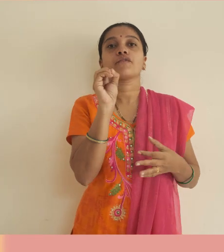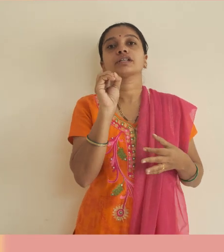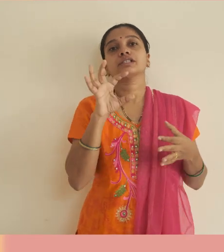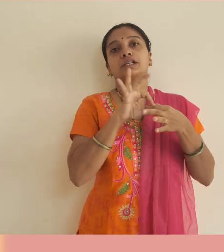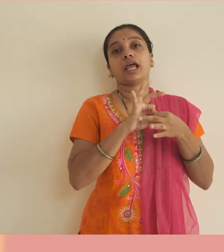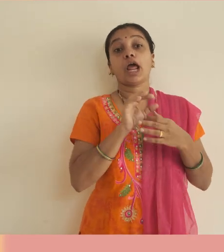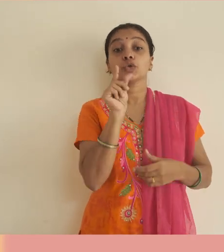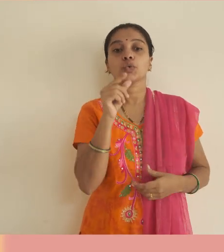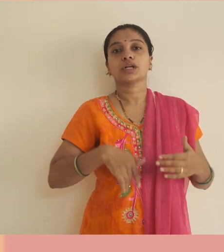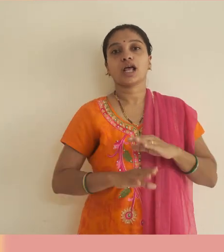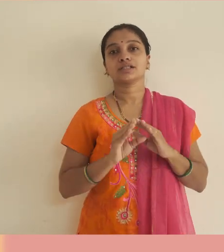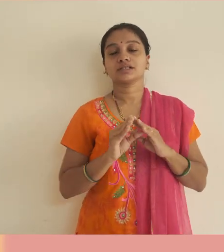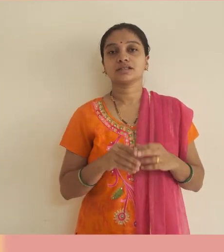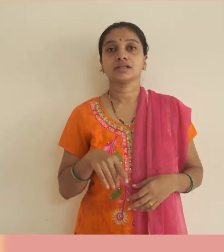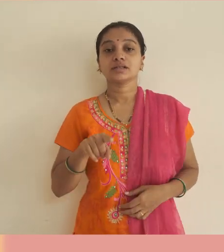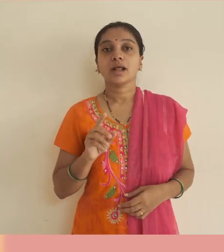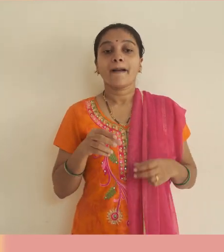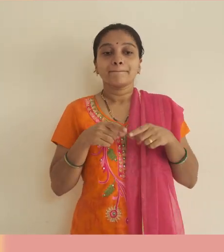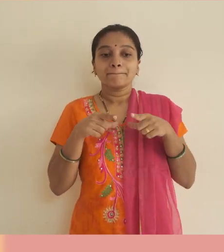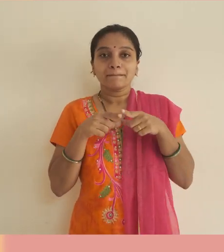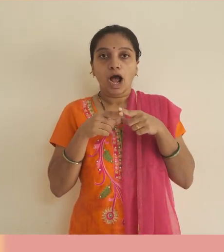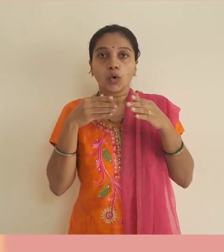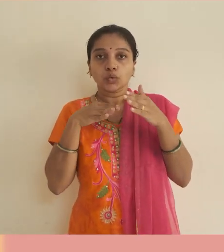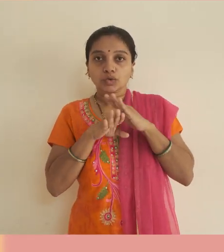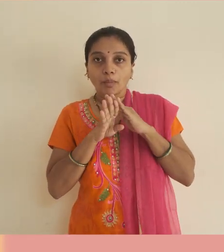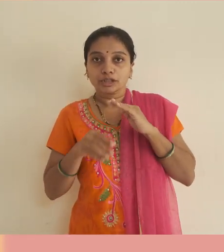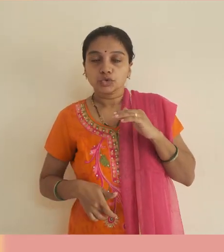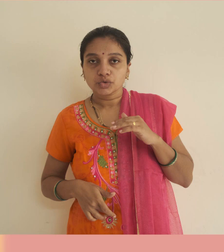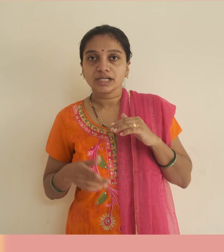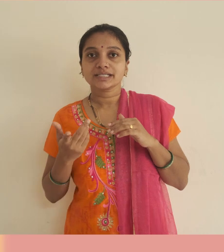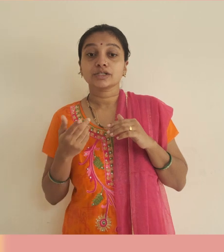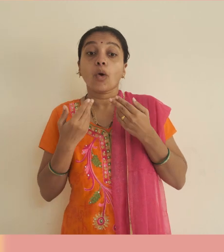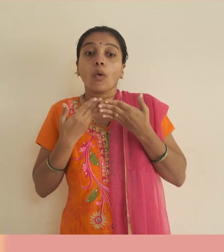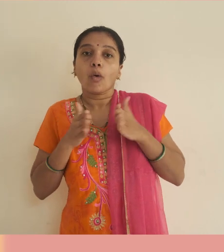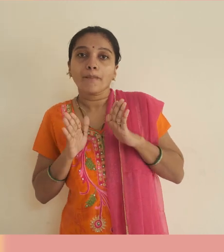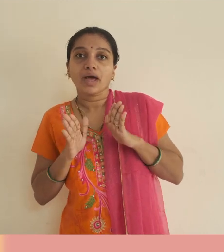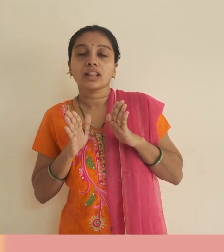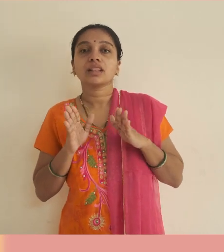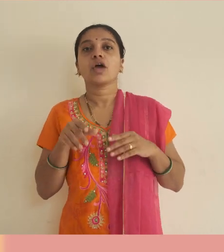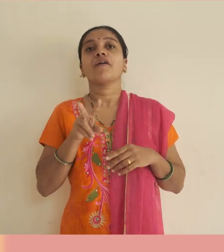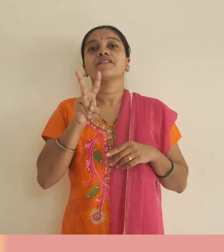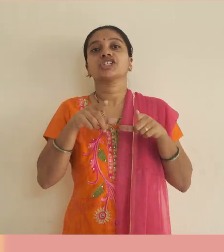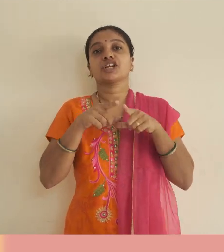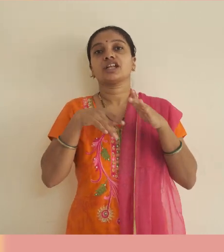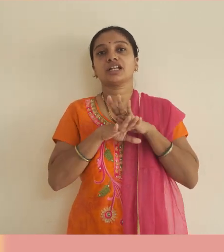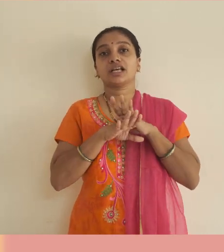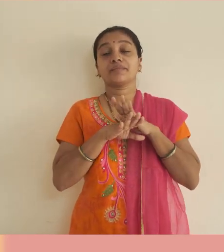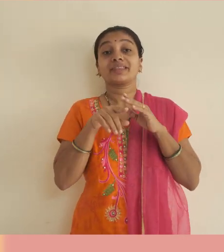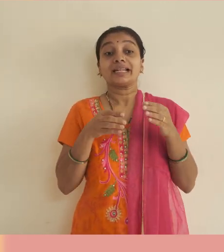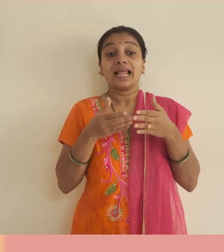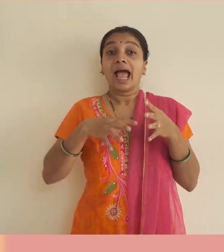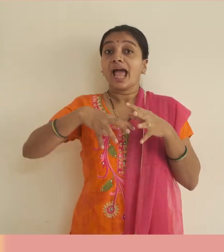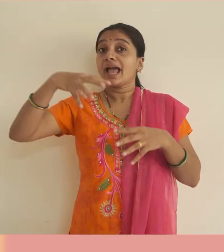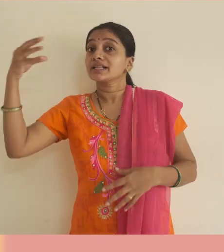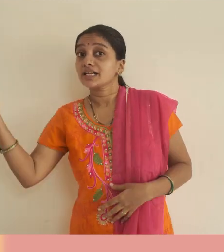the ovaries to the uterus. The mouth of the uterus is known as the cervix, which opens into the vagina, that